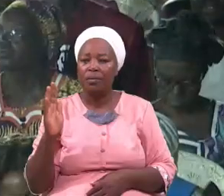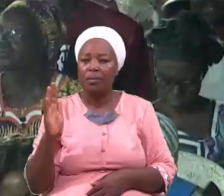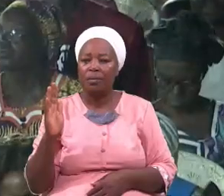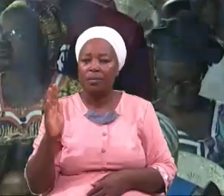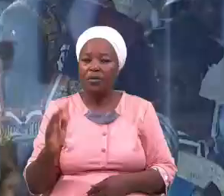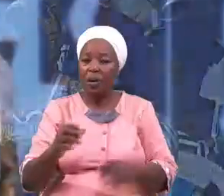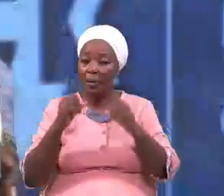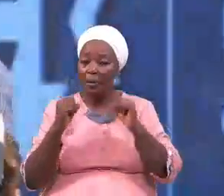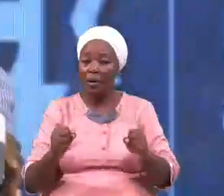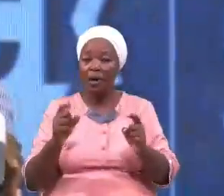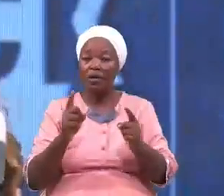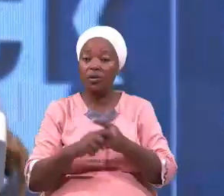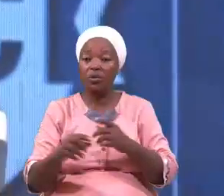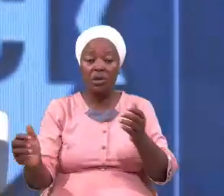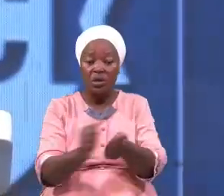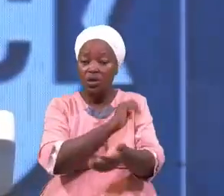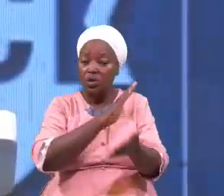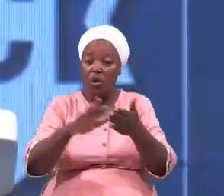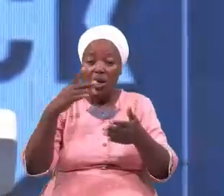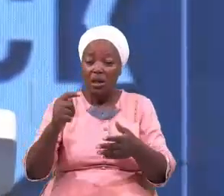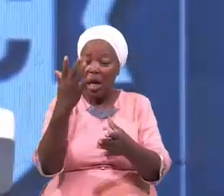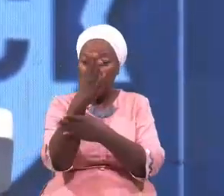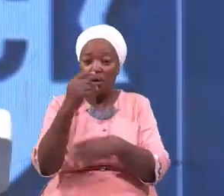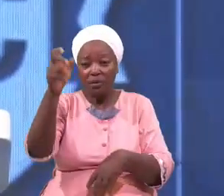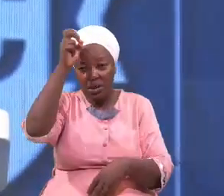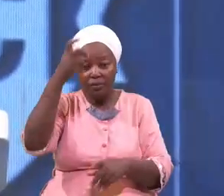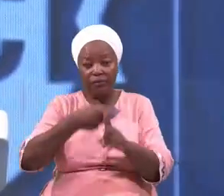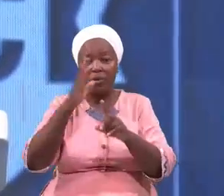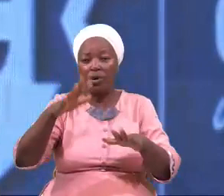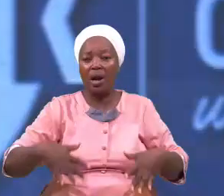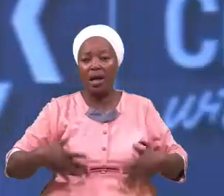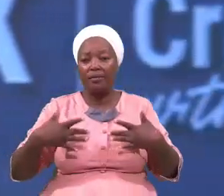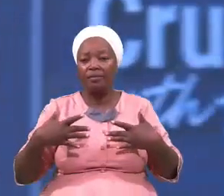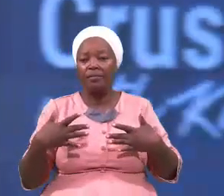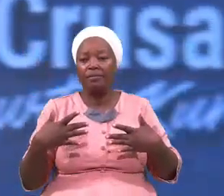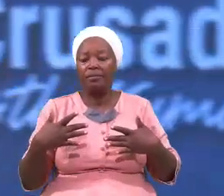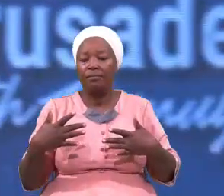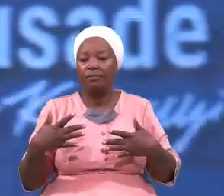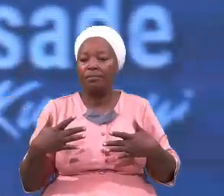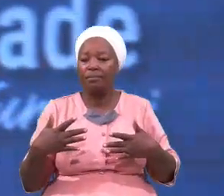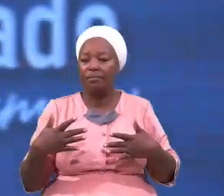Power to knock off the hand of the devil from your life.